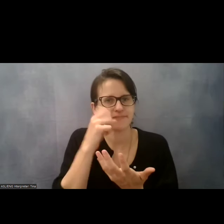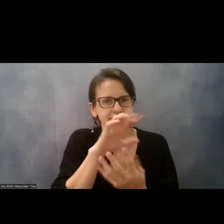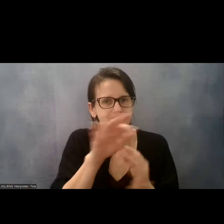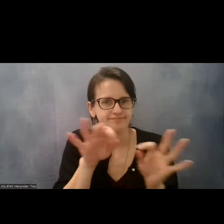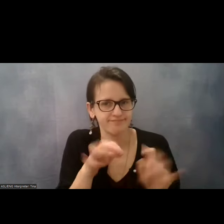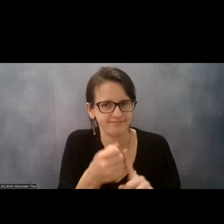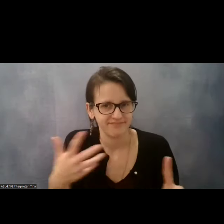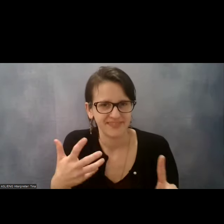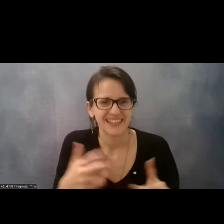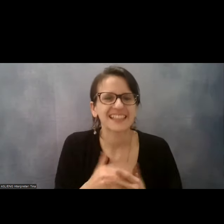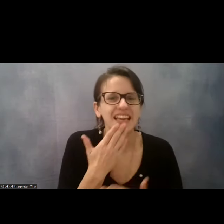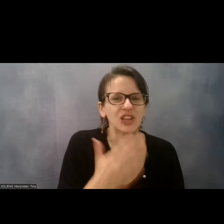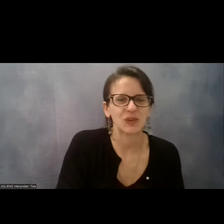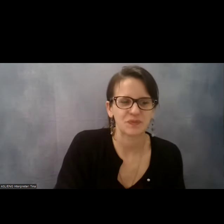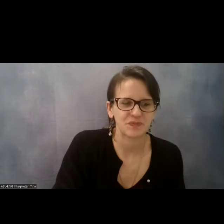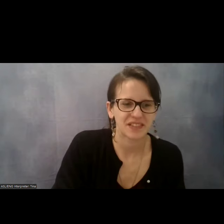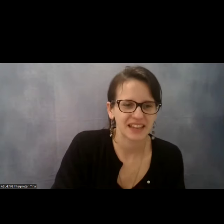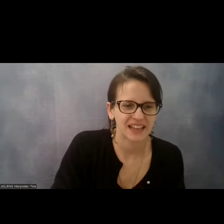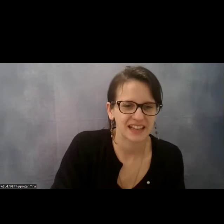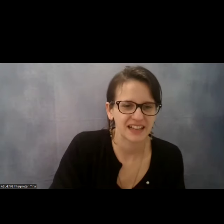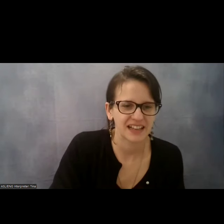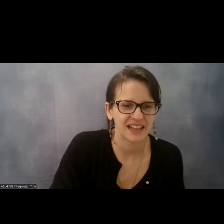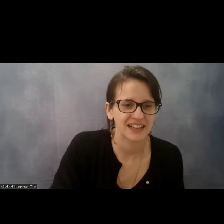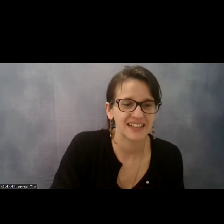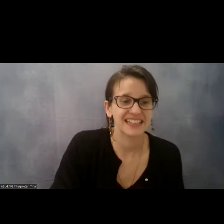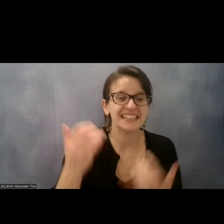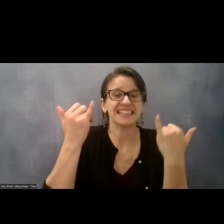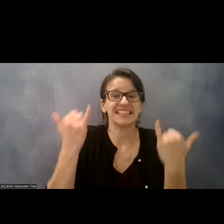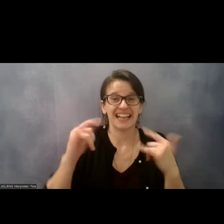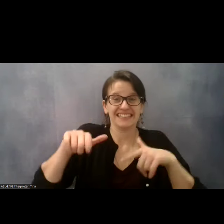gardening. Emma, do you want to introduce Rafaela?